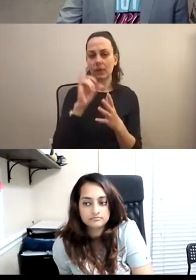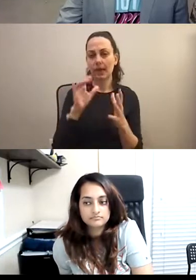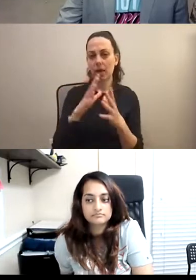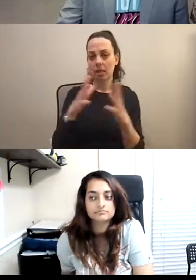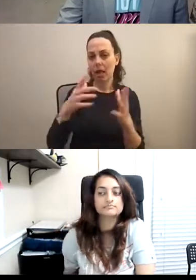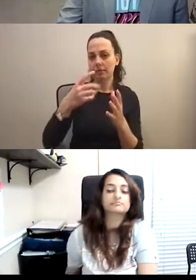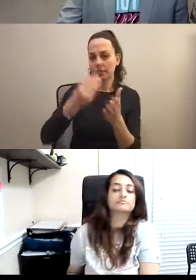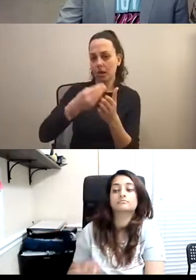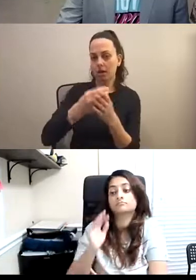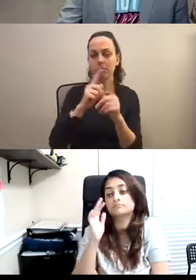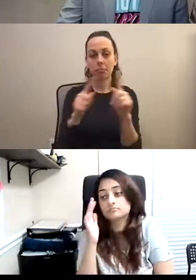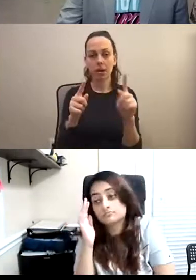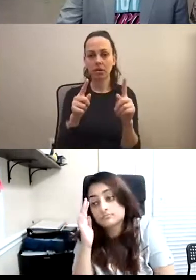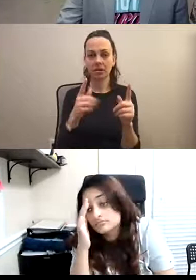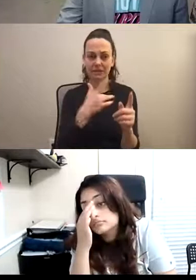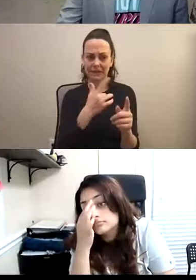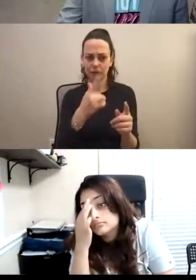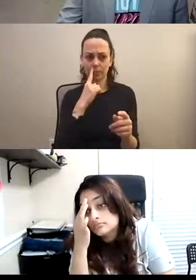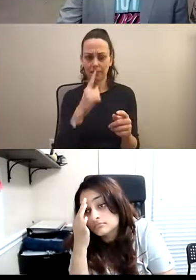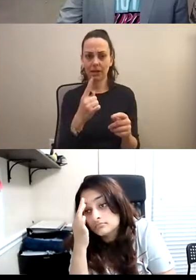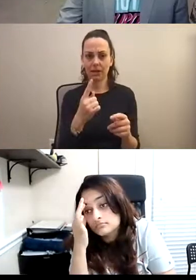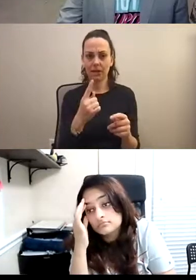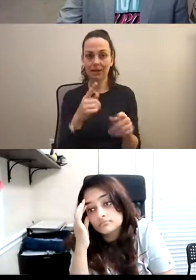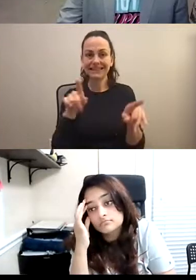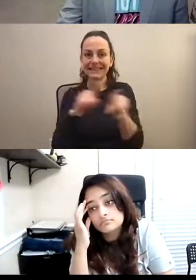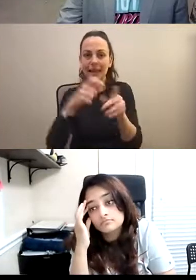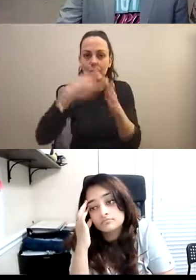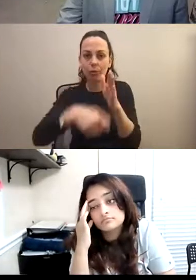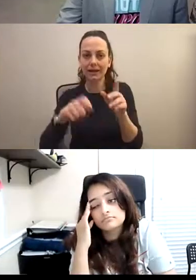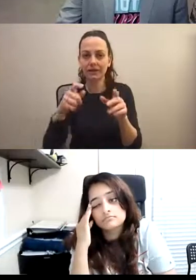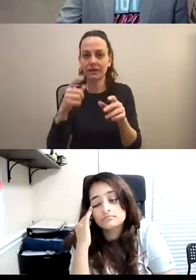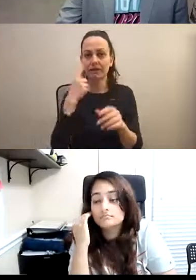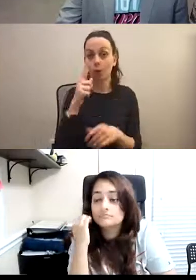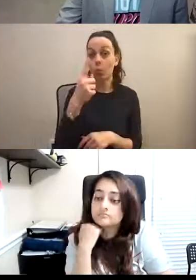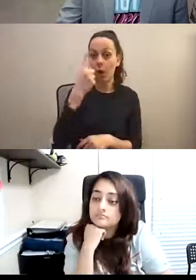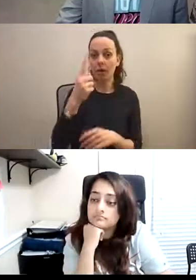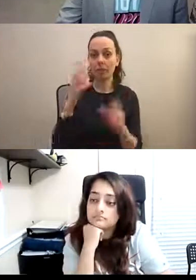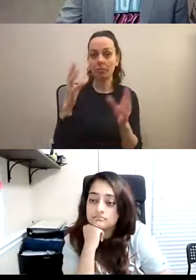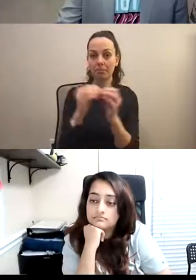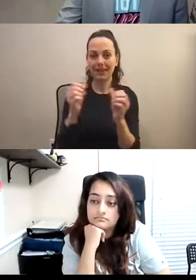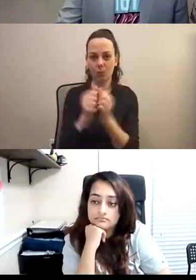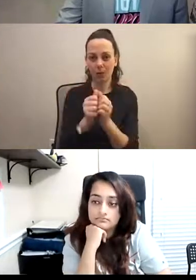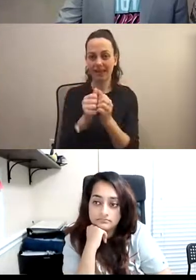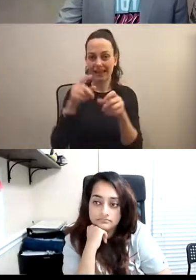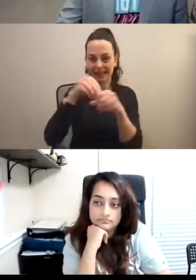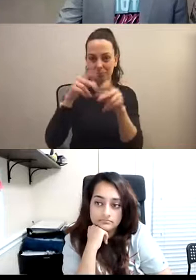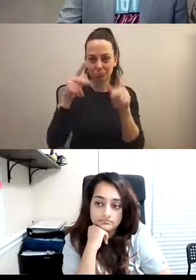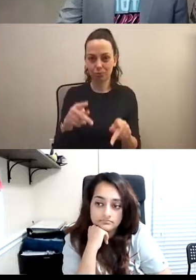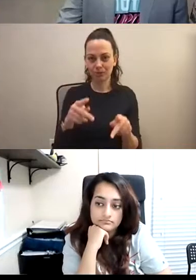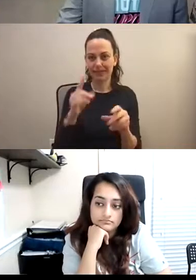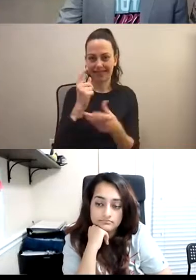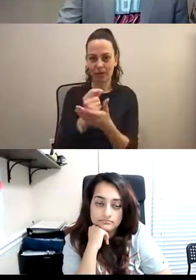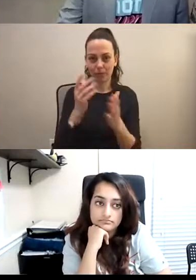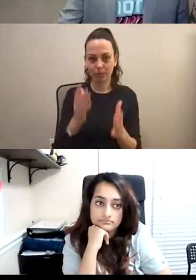is usually as much as only one session you get with your therapist. But on BetterHelp, you can schedule as many sessions as